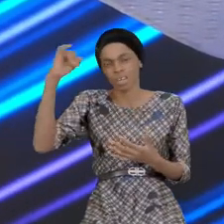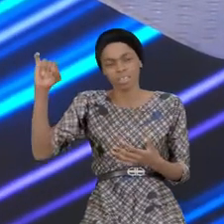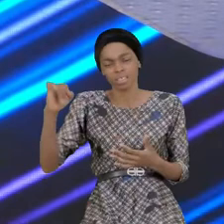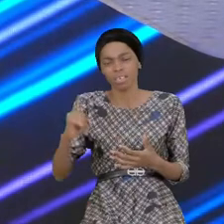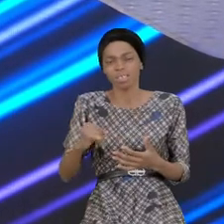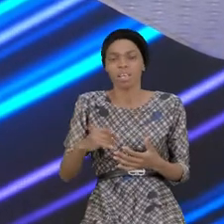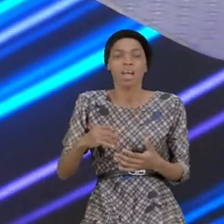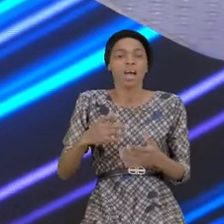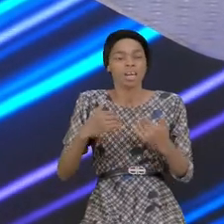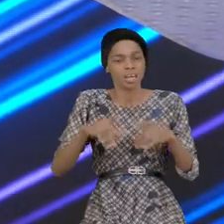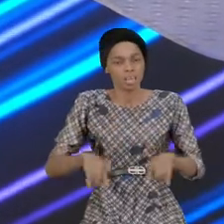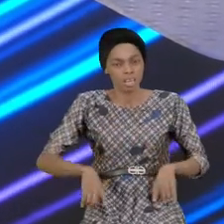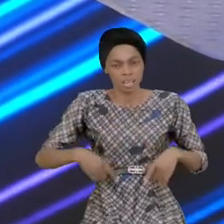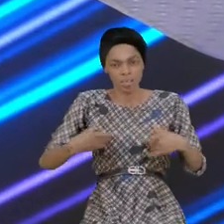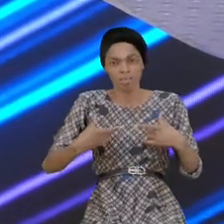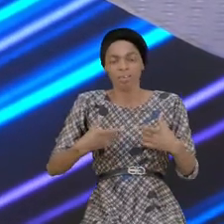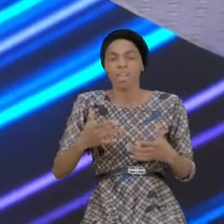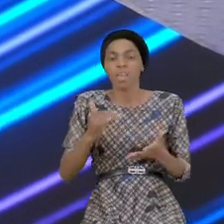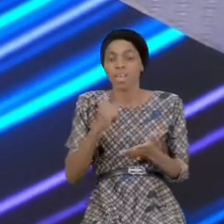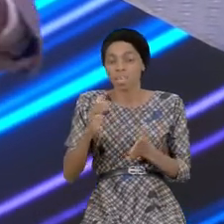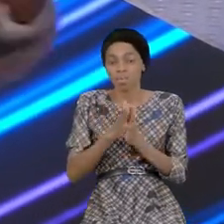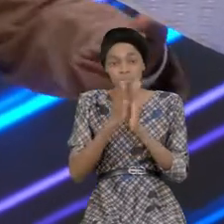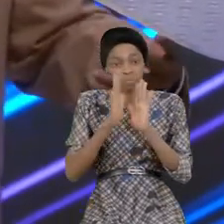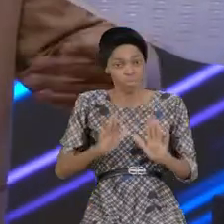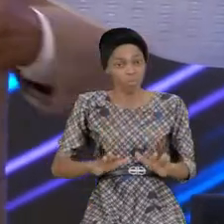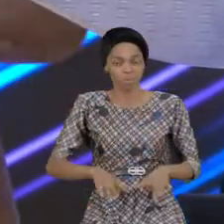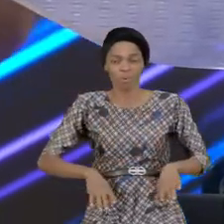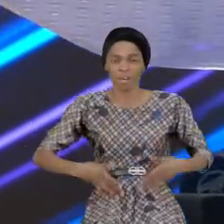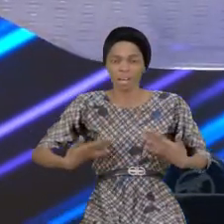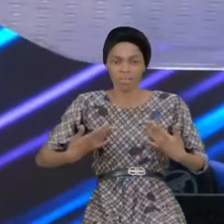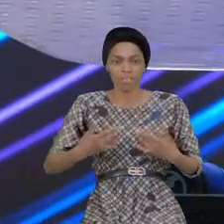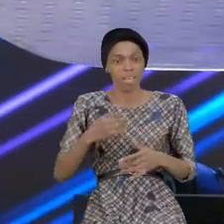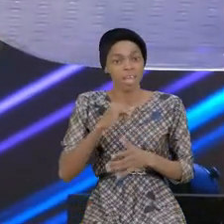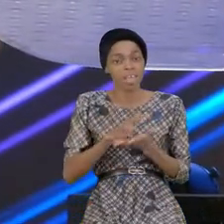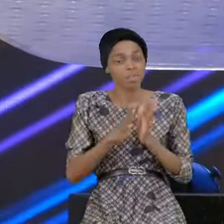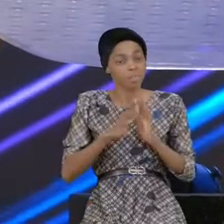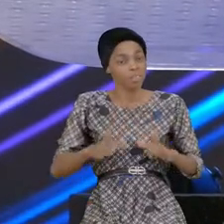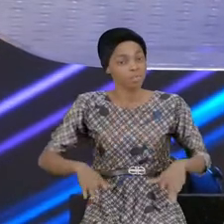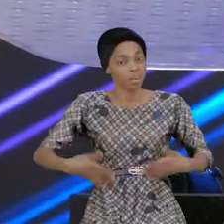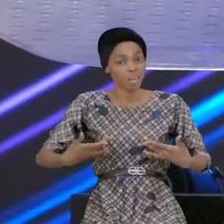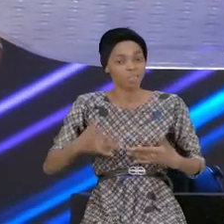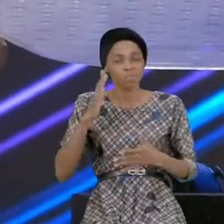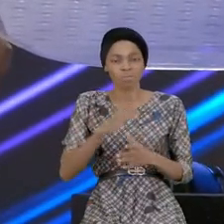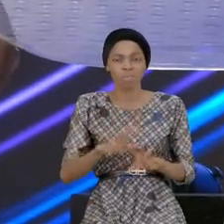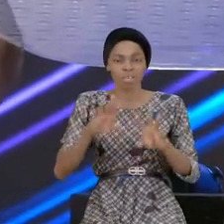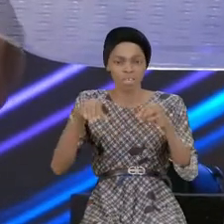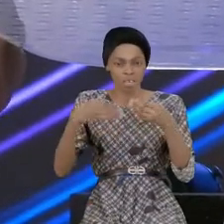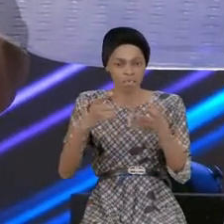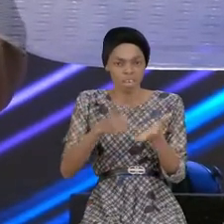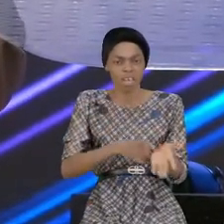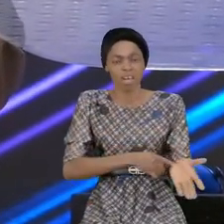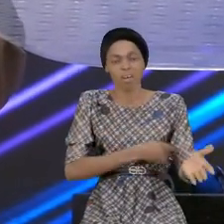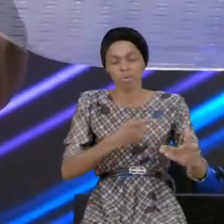peaceful life will be a long life. All these things, they cut short our lives.